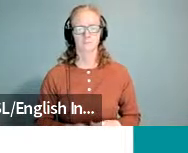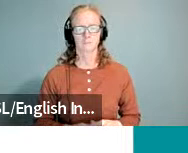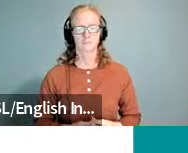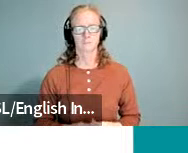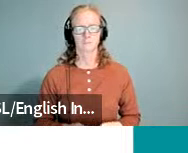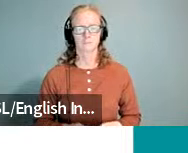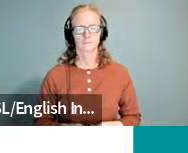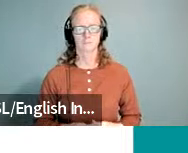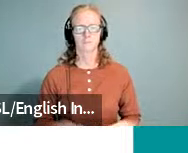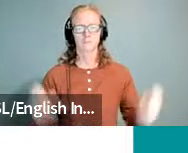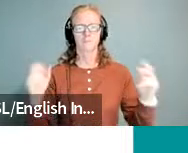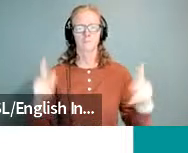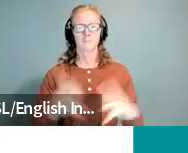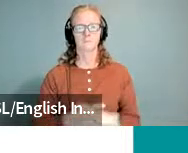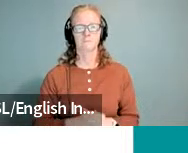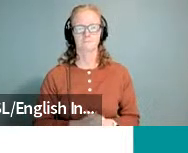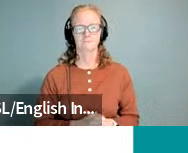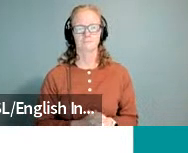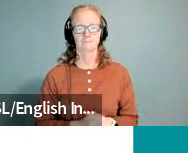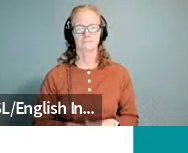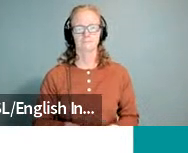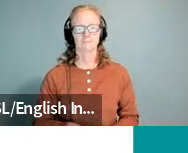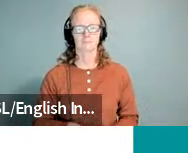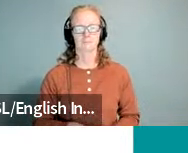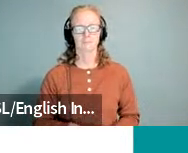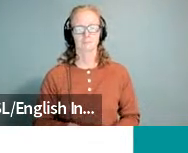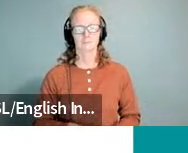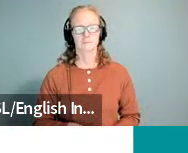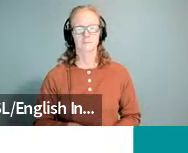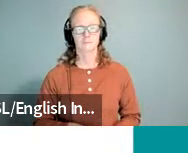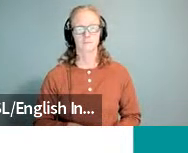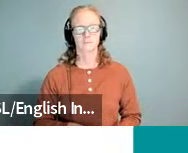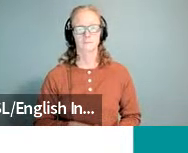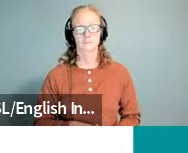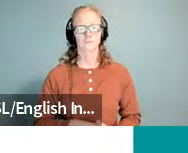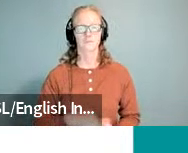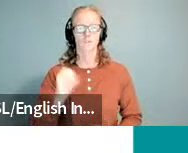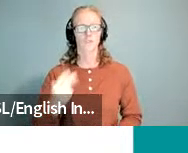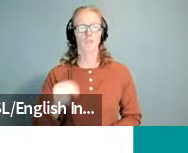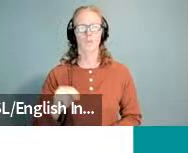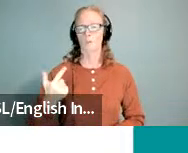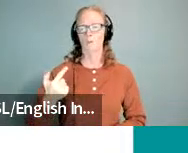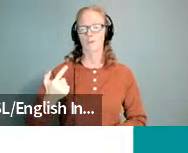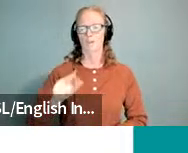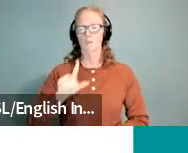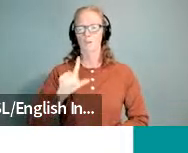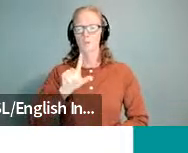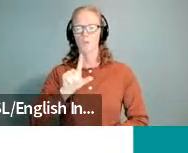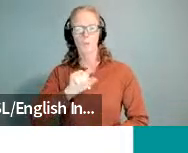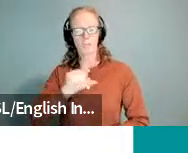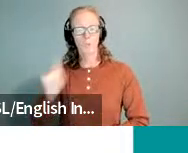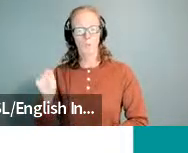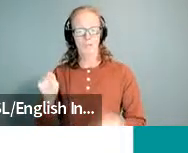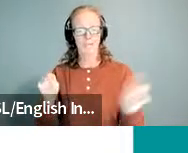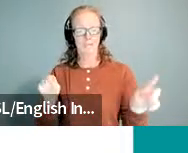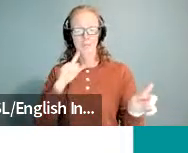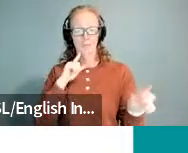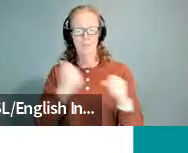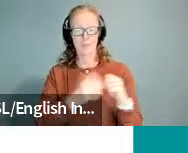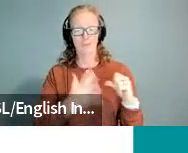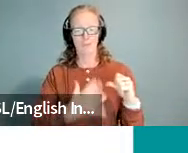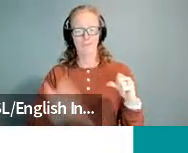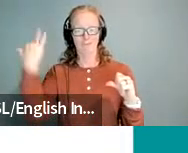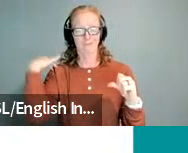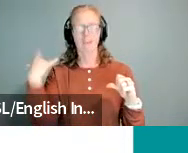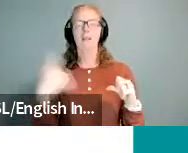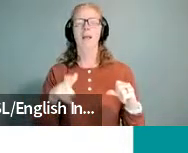Okay, so just a reminder for those of us who remember January 21st, 2020, why this committee